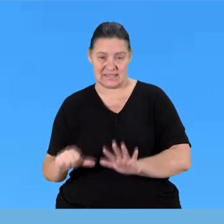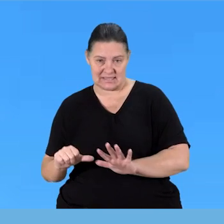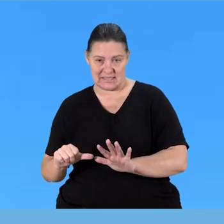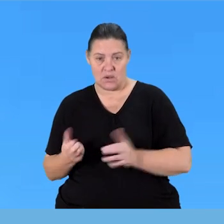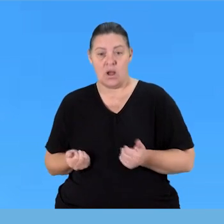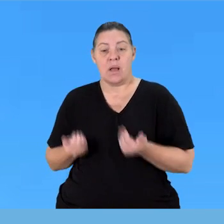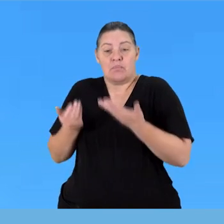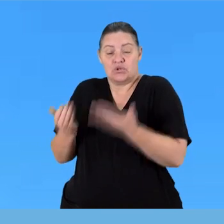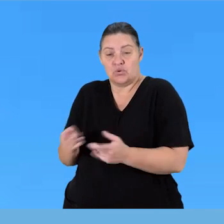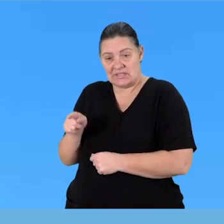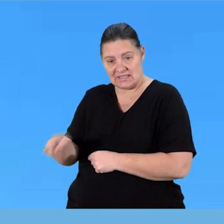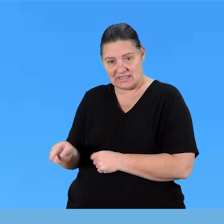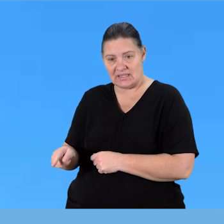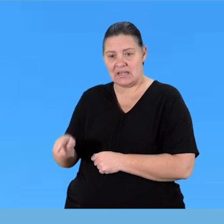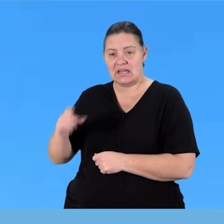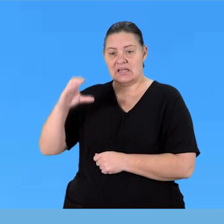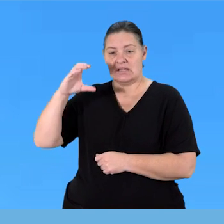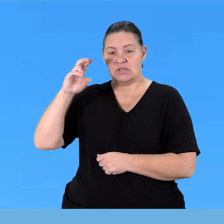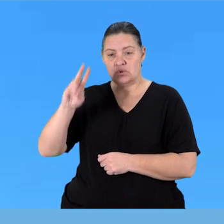C6H12O6, that is going to produce the